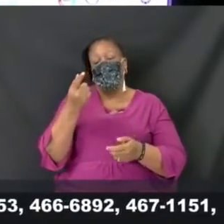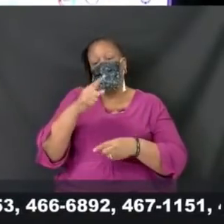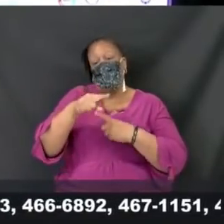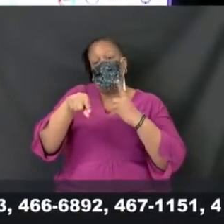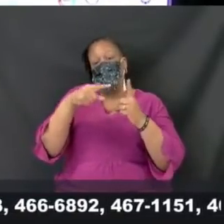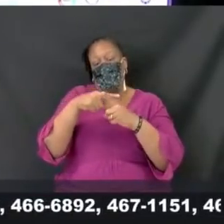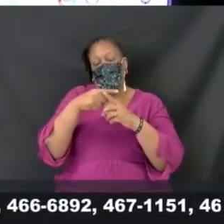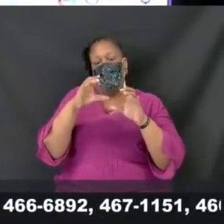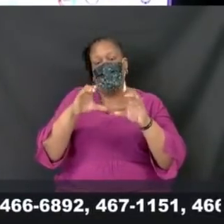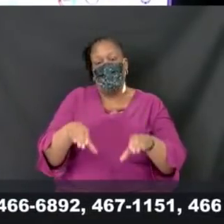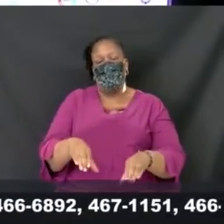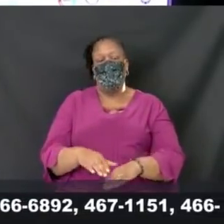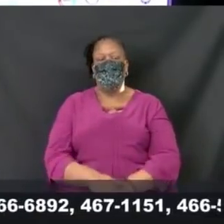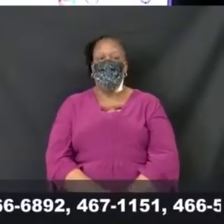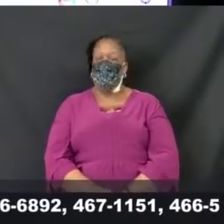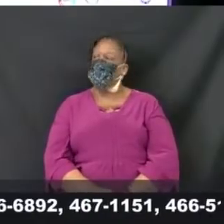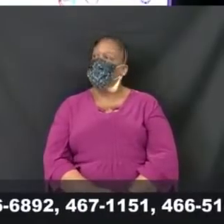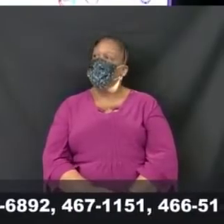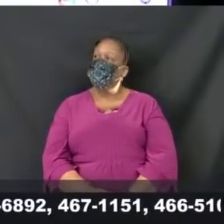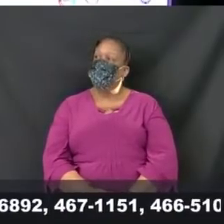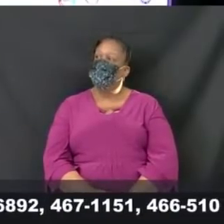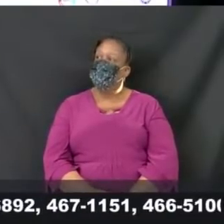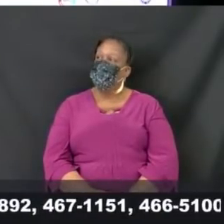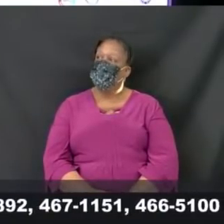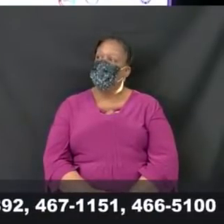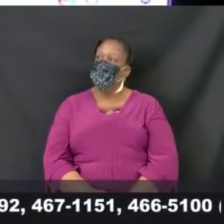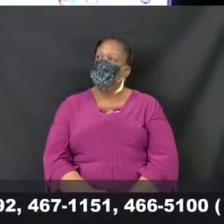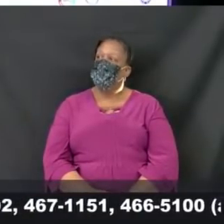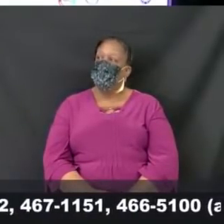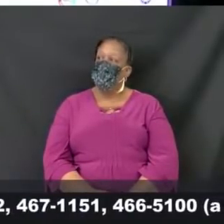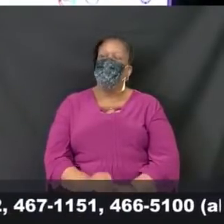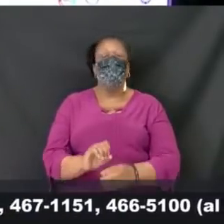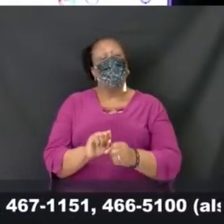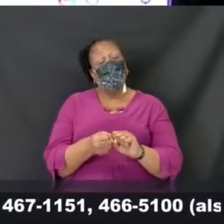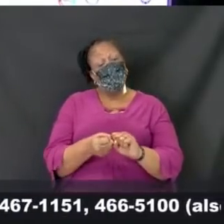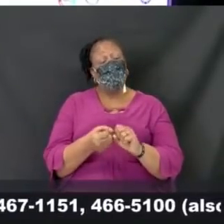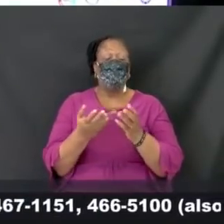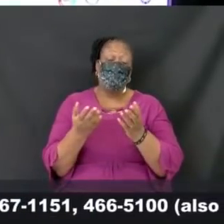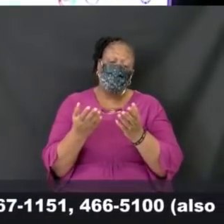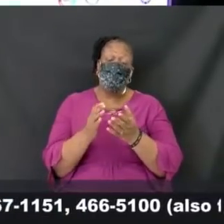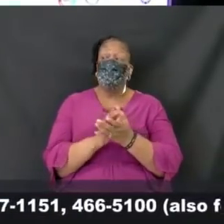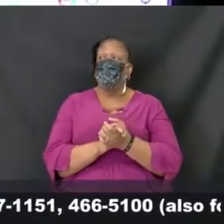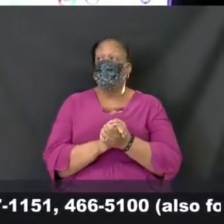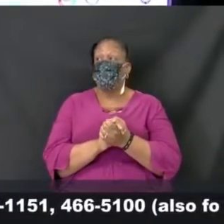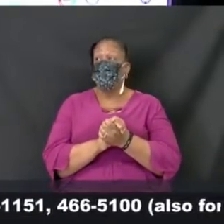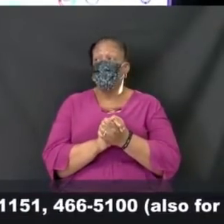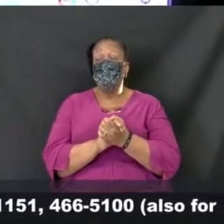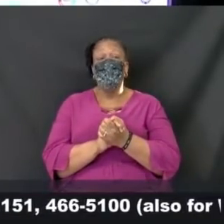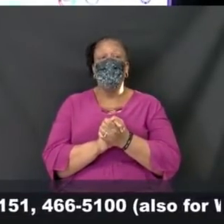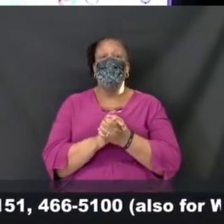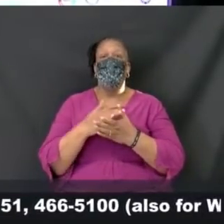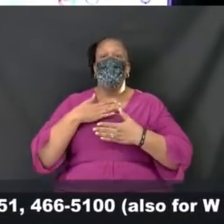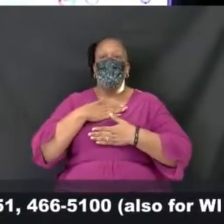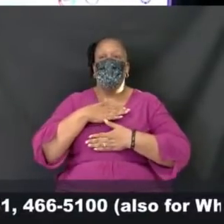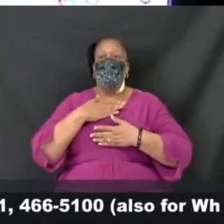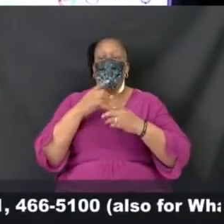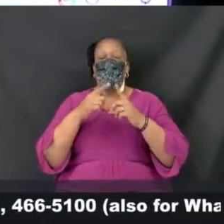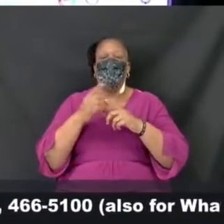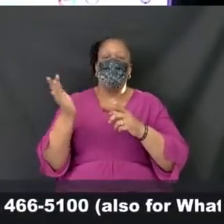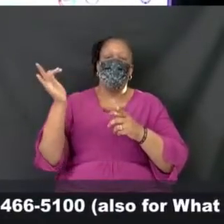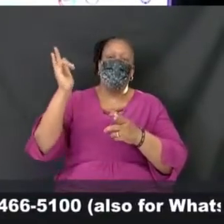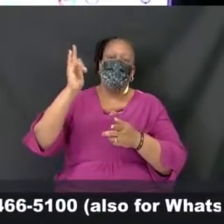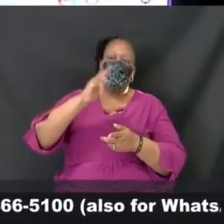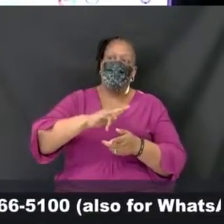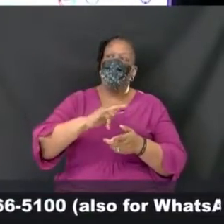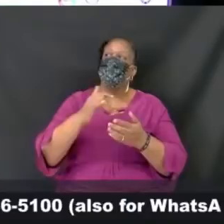process established. So again, everyone, it's a pleasure to be back. It's a pleasure